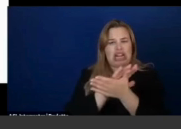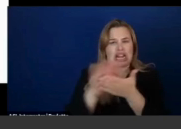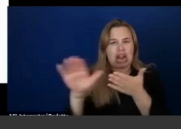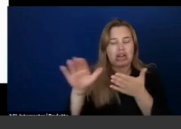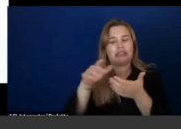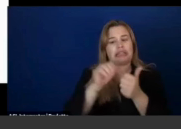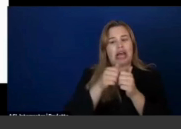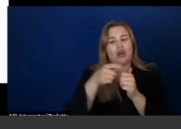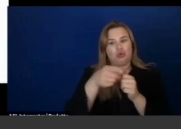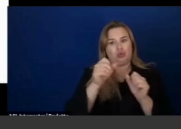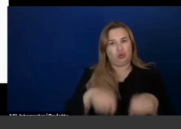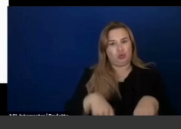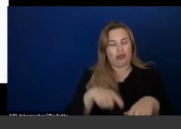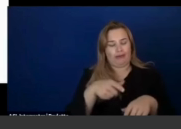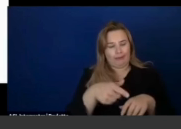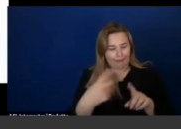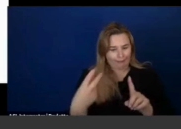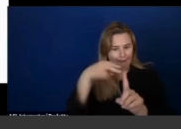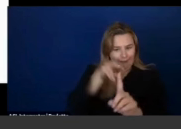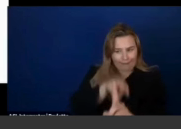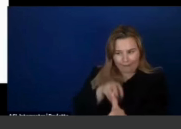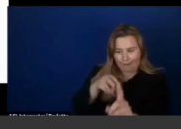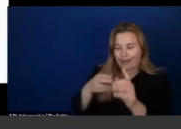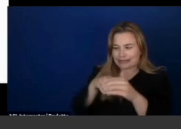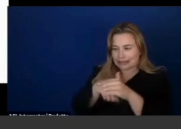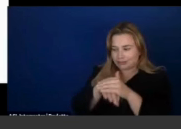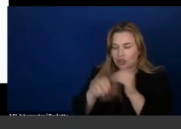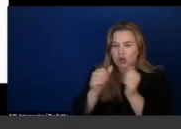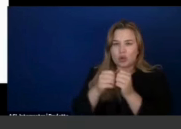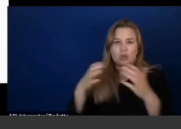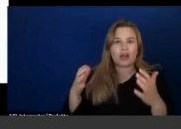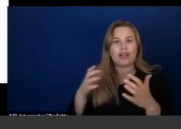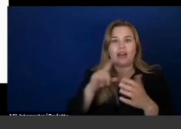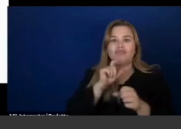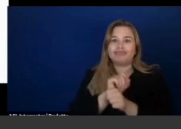of how you can take accessibility and run with it without it being a major headache.